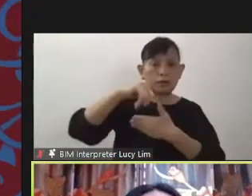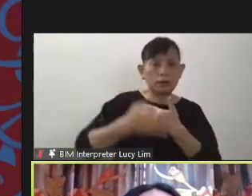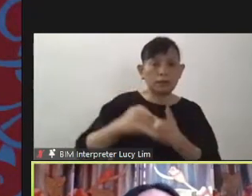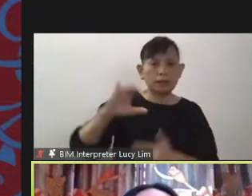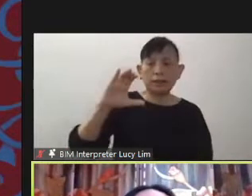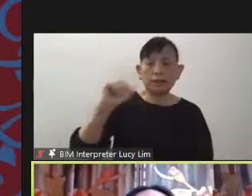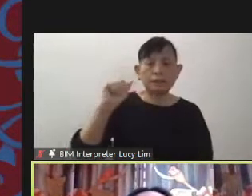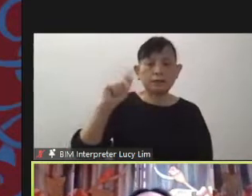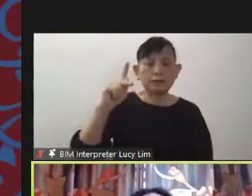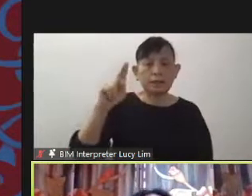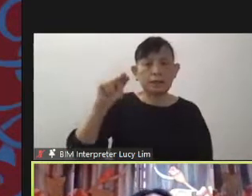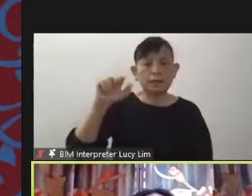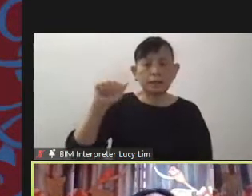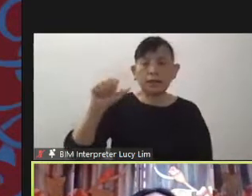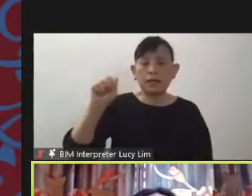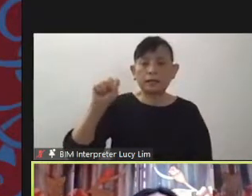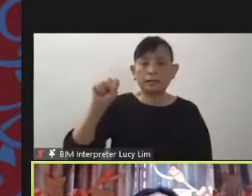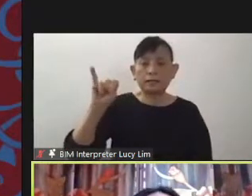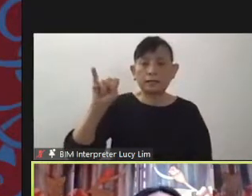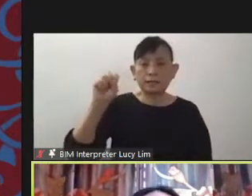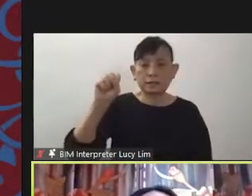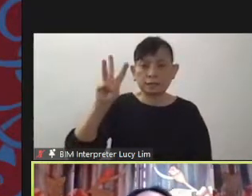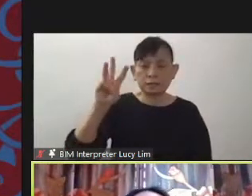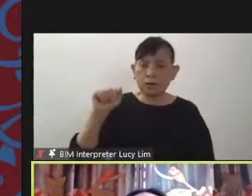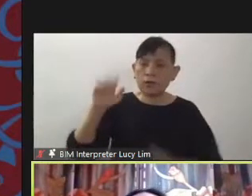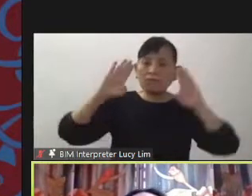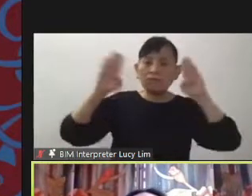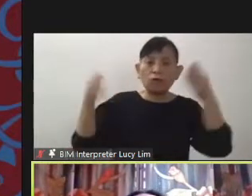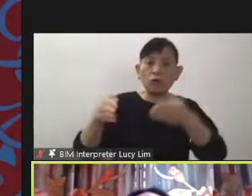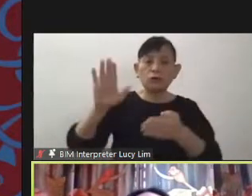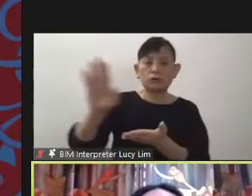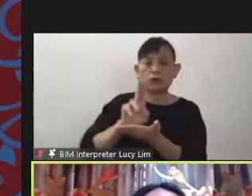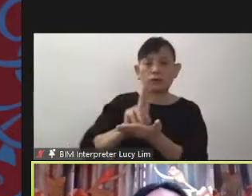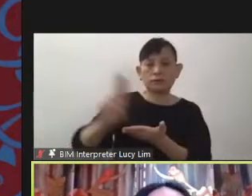biggest project. We focus on universities because